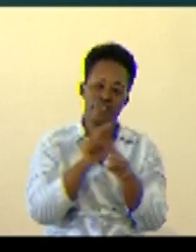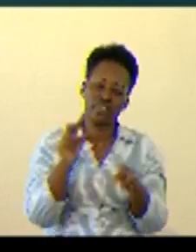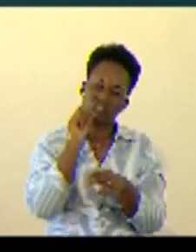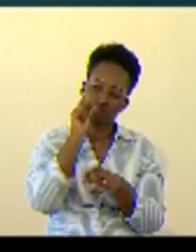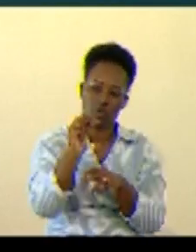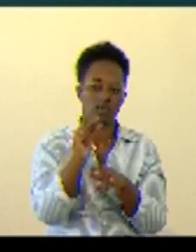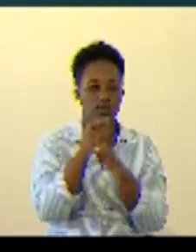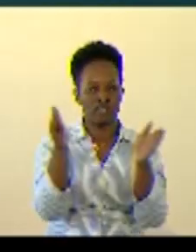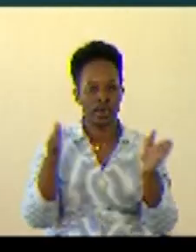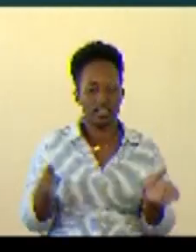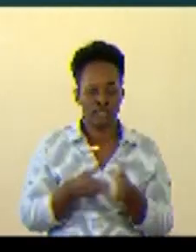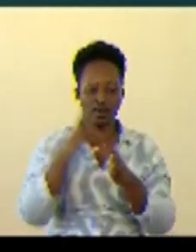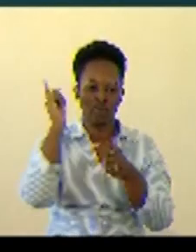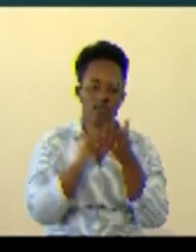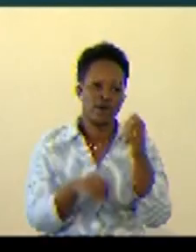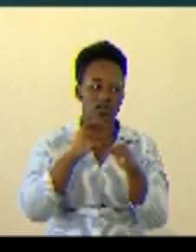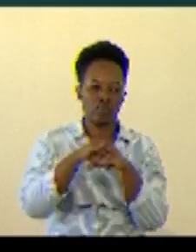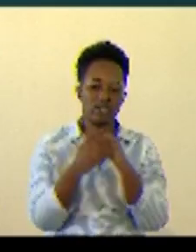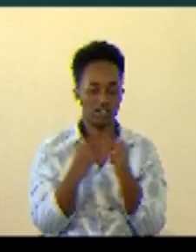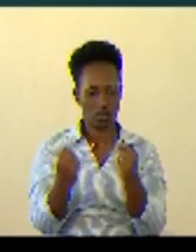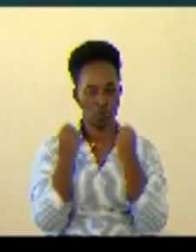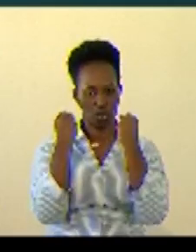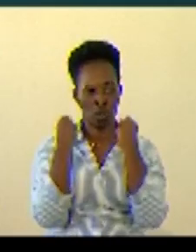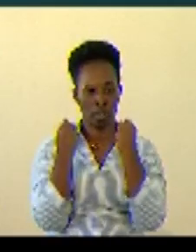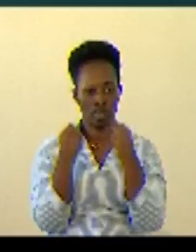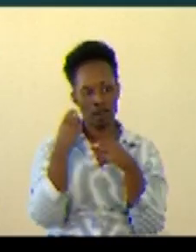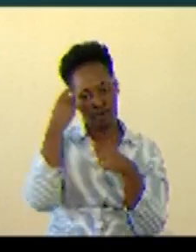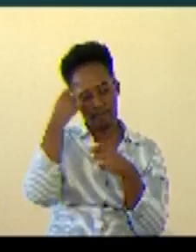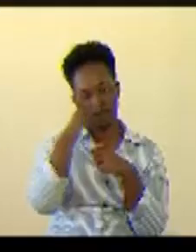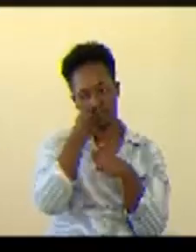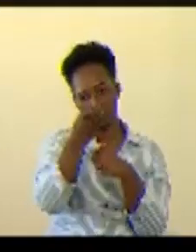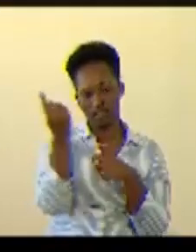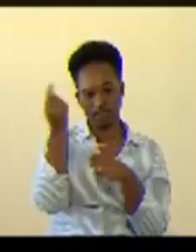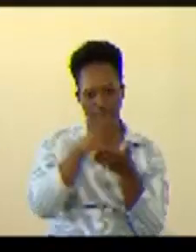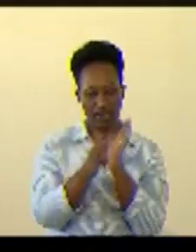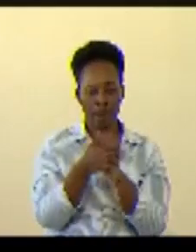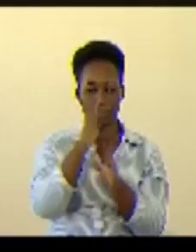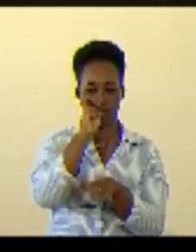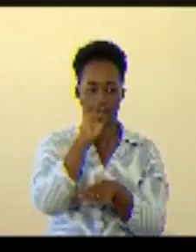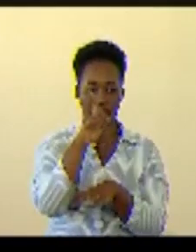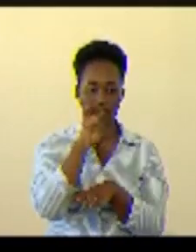size, what creates a strong shield for the incoming electron.